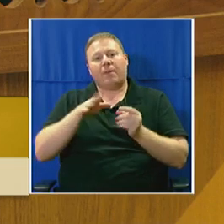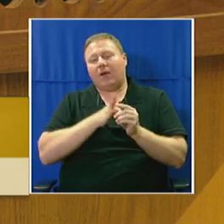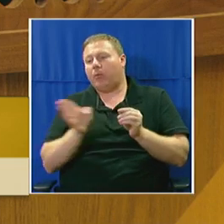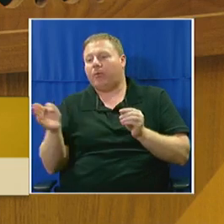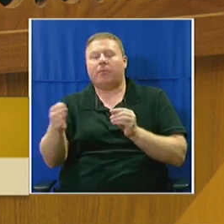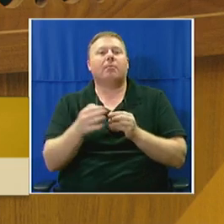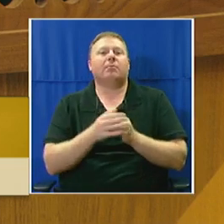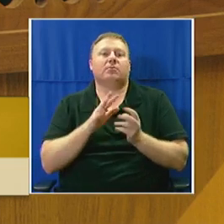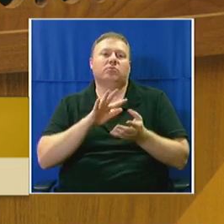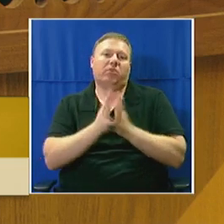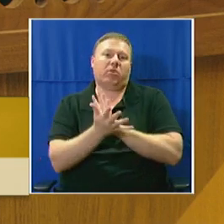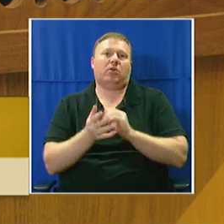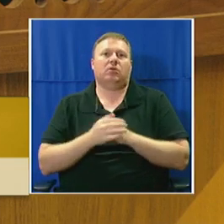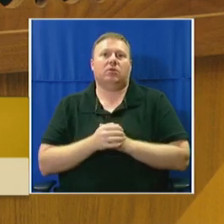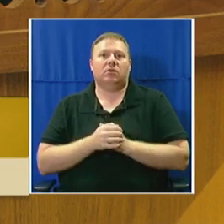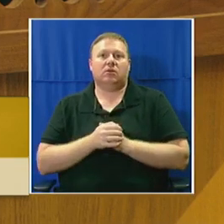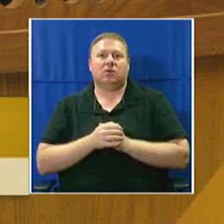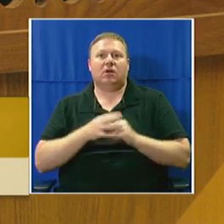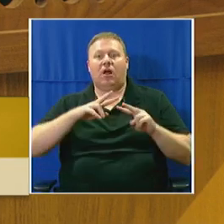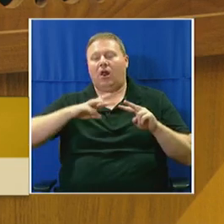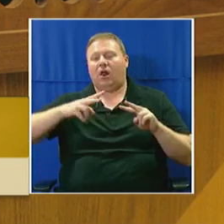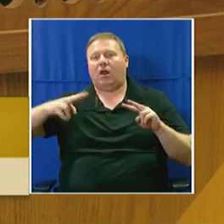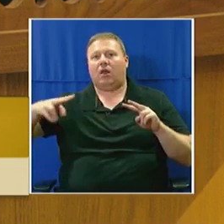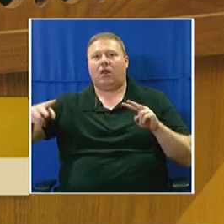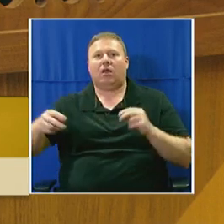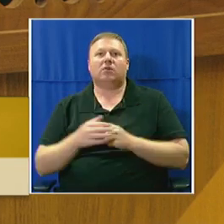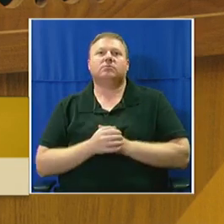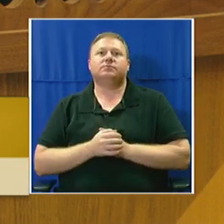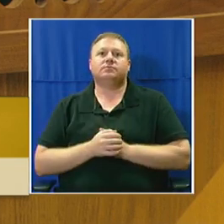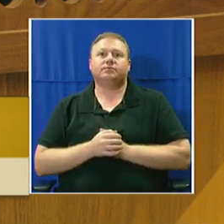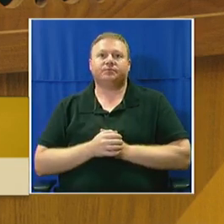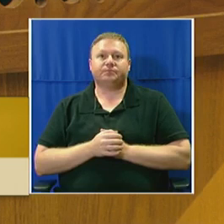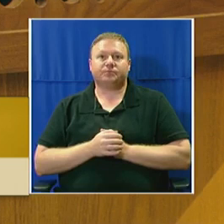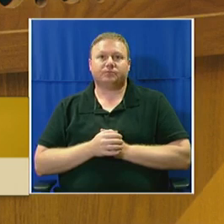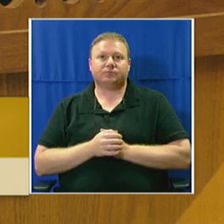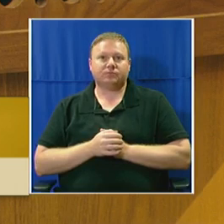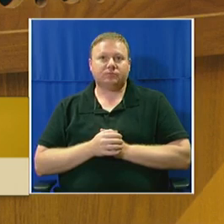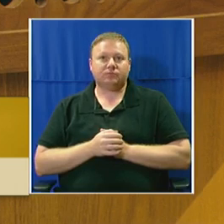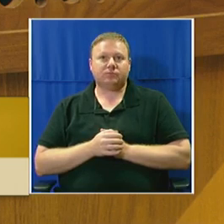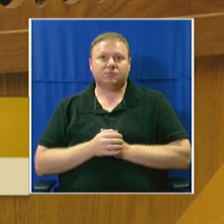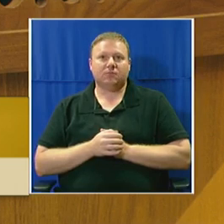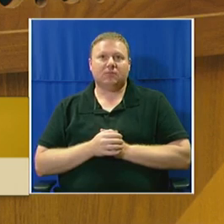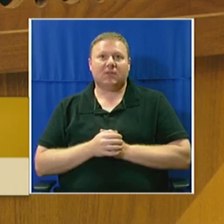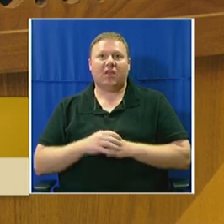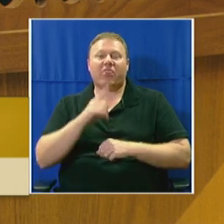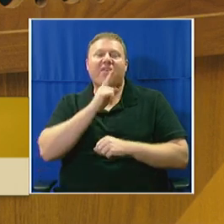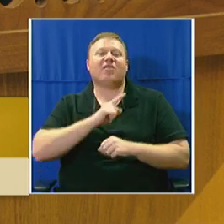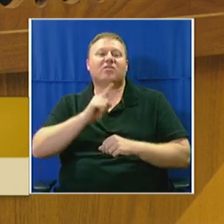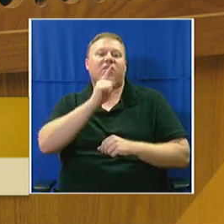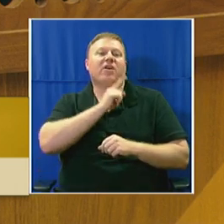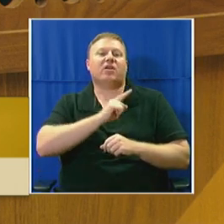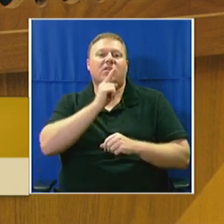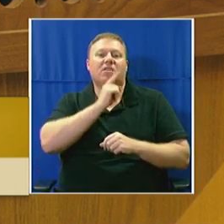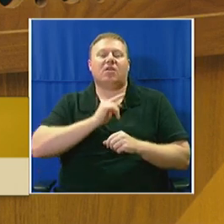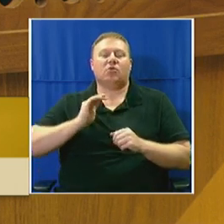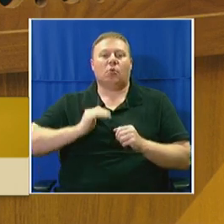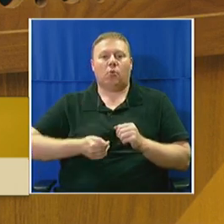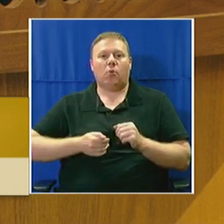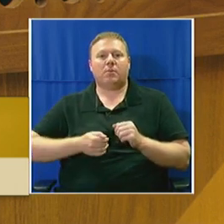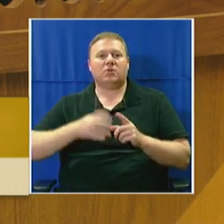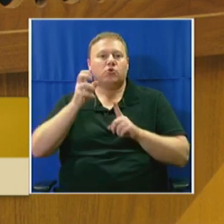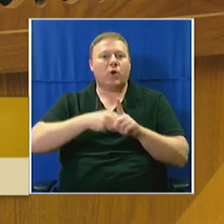heinous acts of inhumanity against women and girls affect not only direct victims but also their loved ones forever the